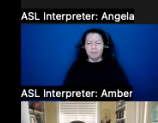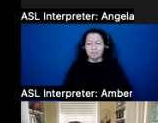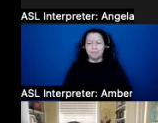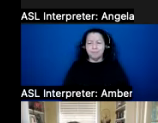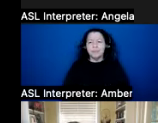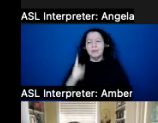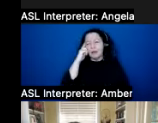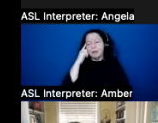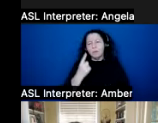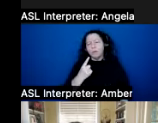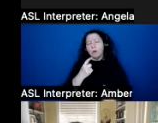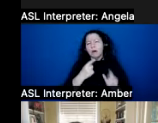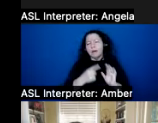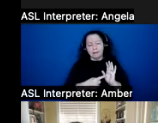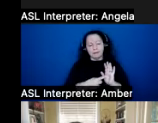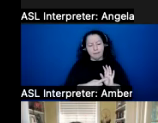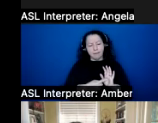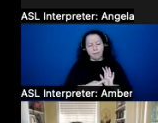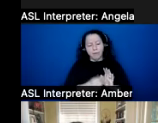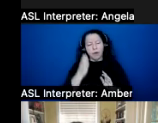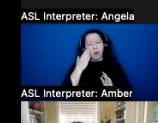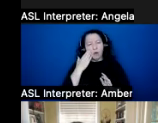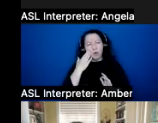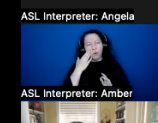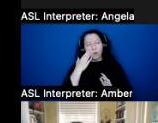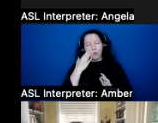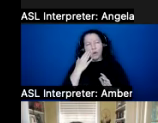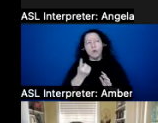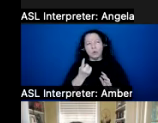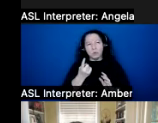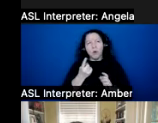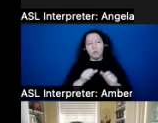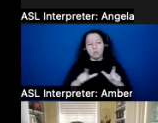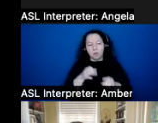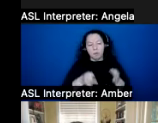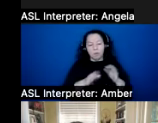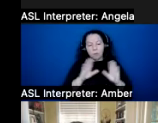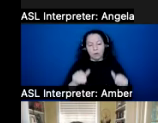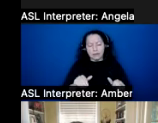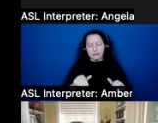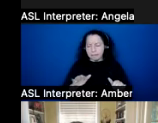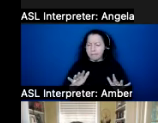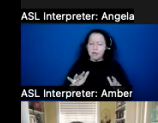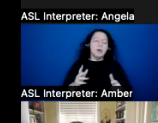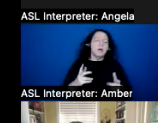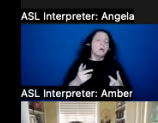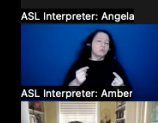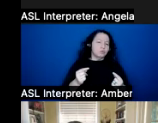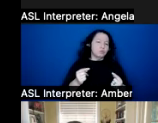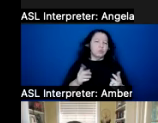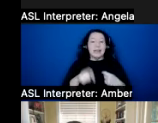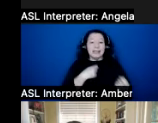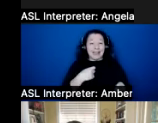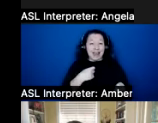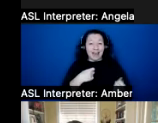example of that would be, I know there's one tribal court system that will instead of